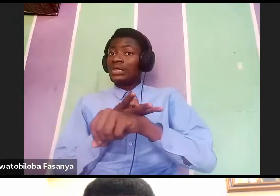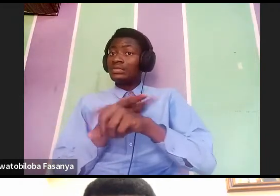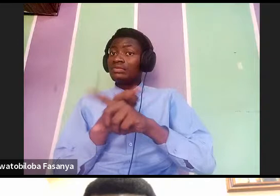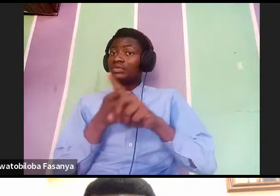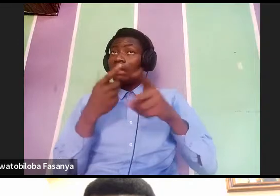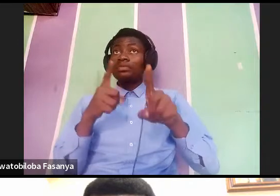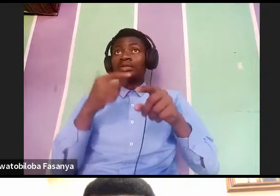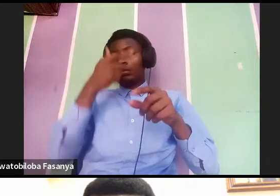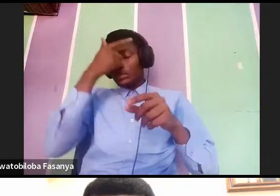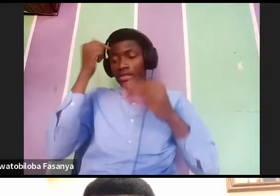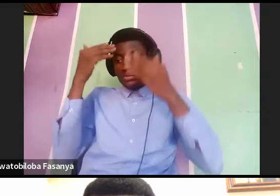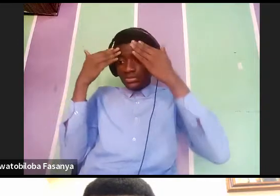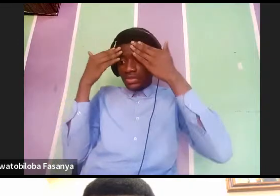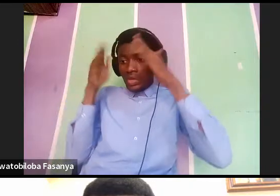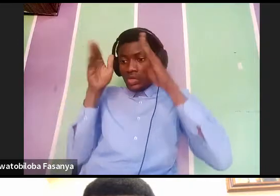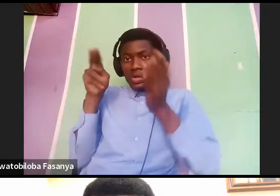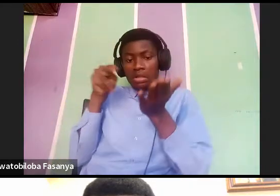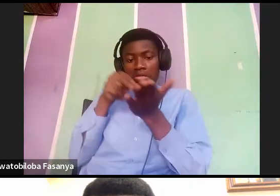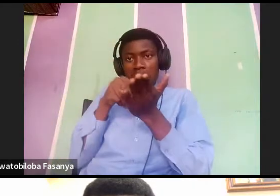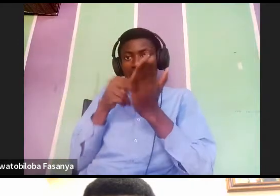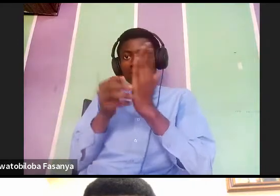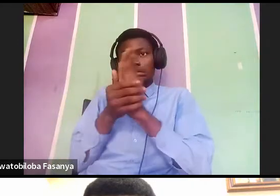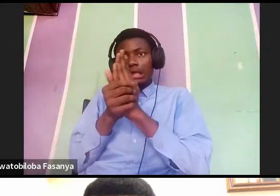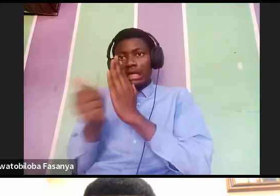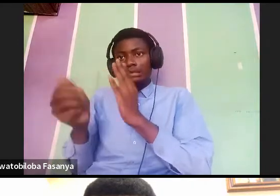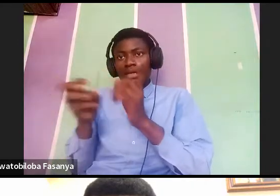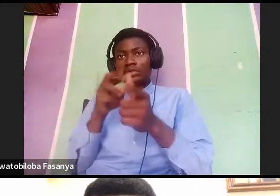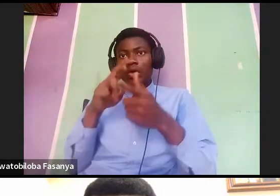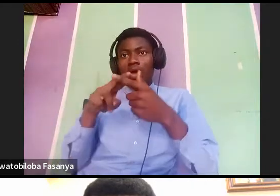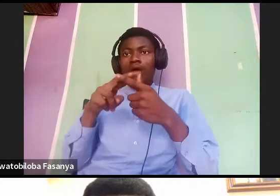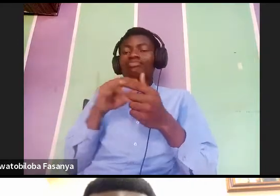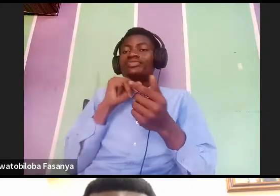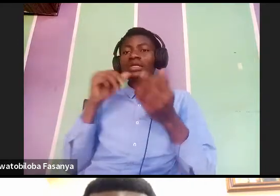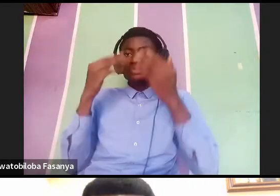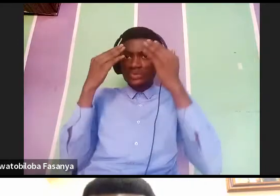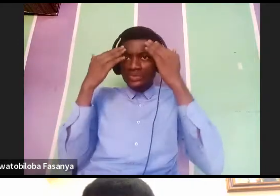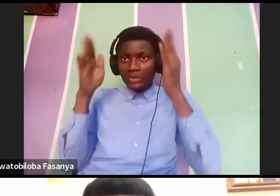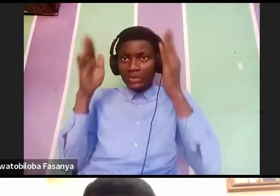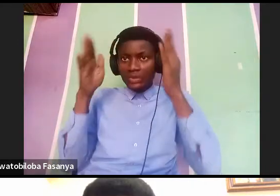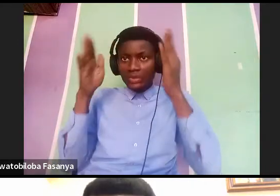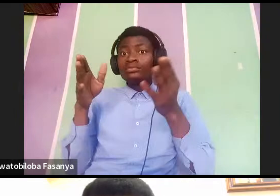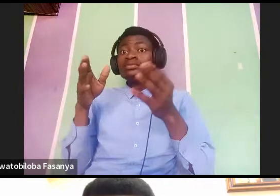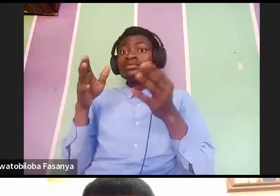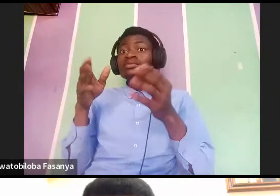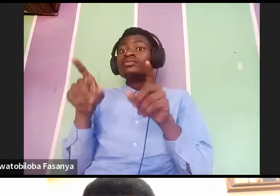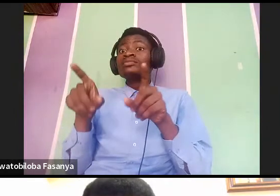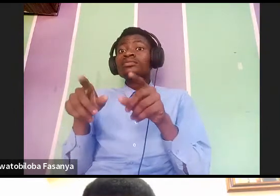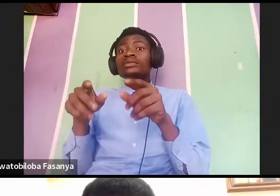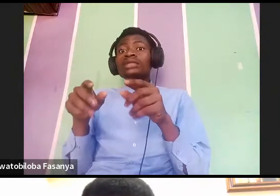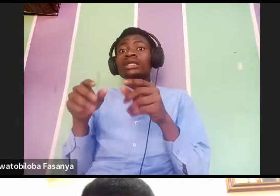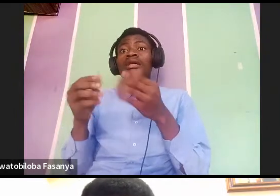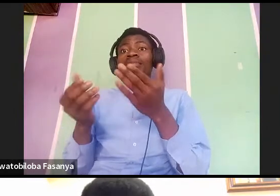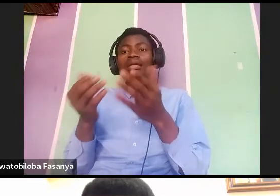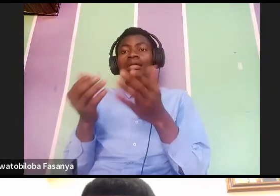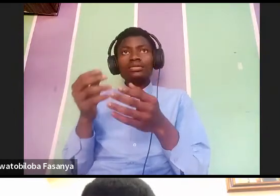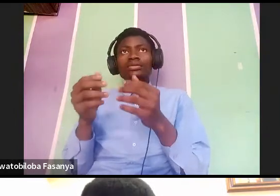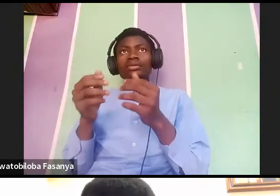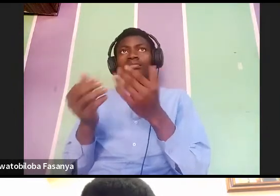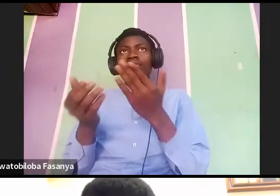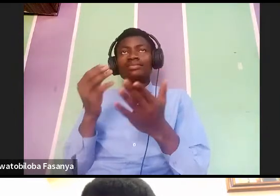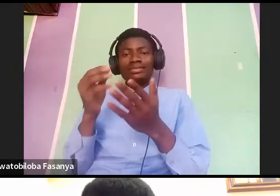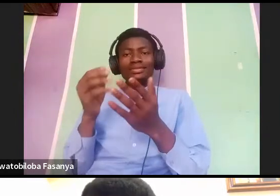expertise, and sometimes we need to be sure. It may just be cleaning of the site that could have caused this. Maybe there was no proper cleaning of